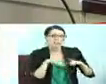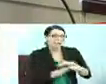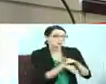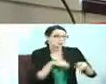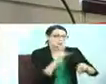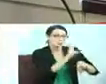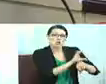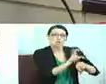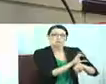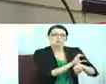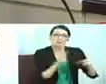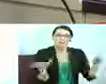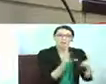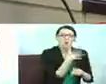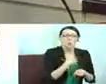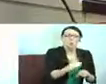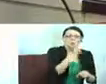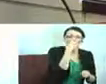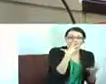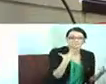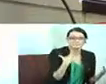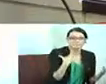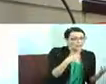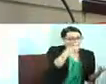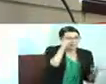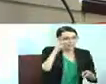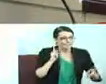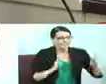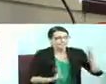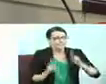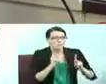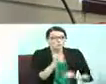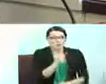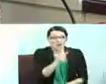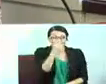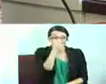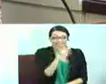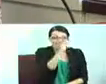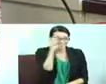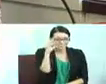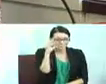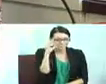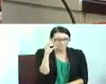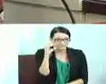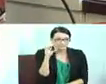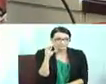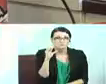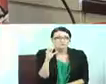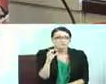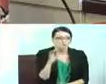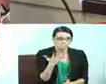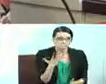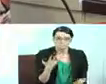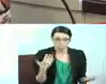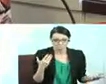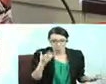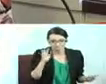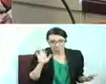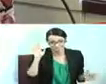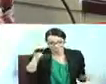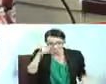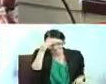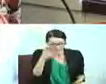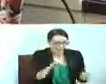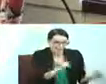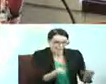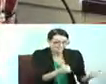there. And another thing, black people were not Catholics. We were Baptists.